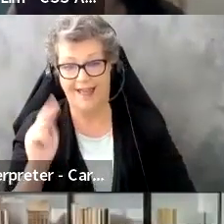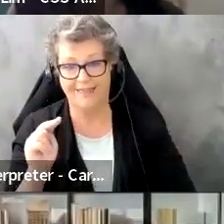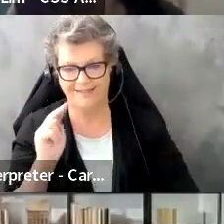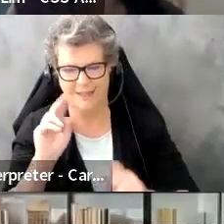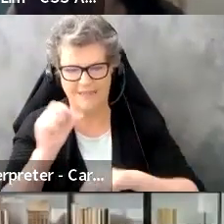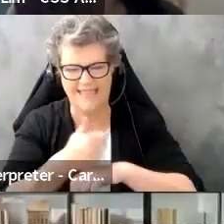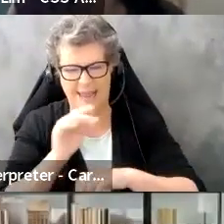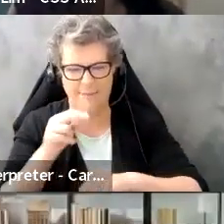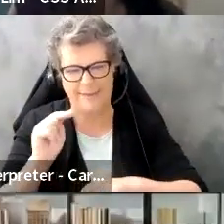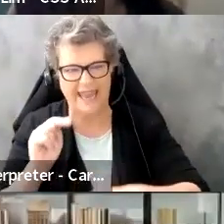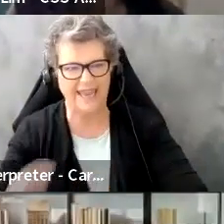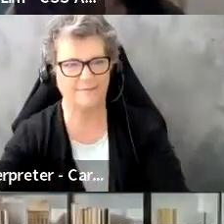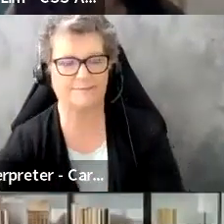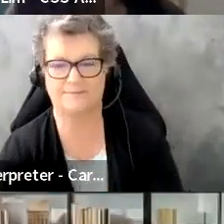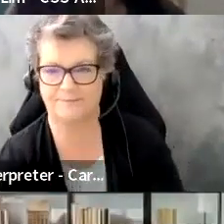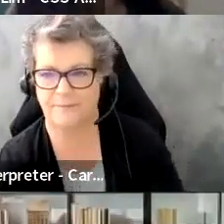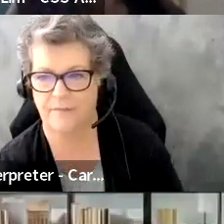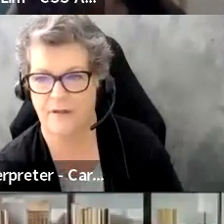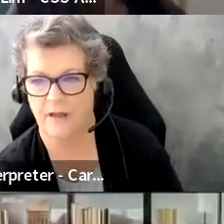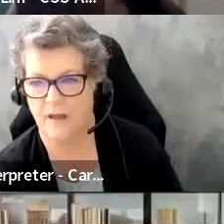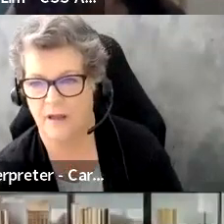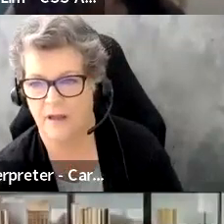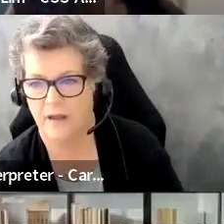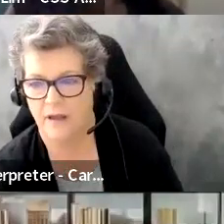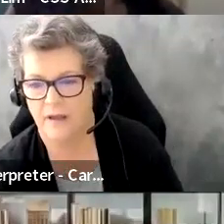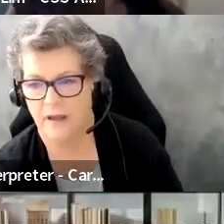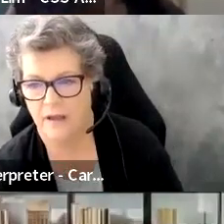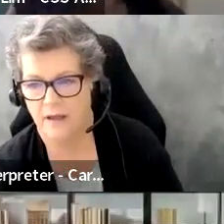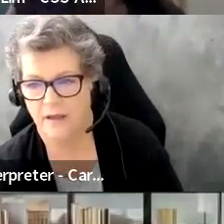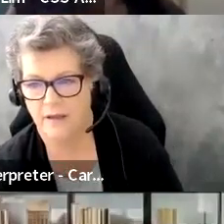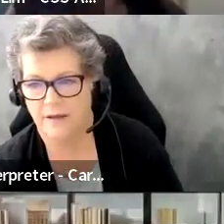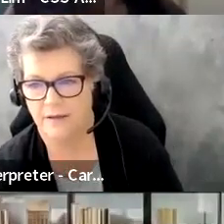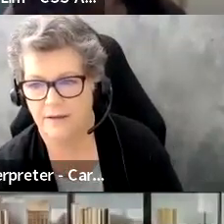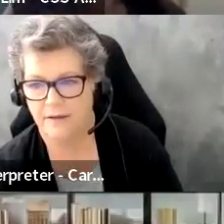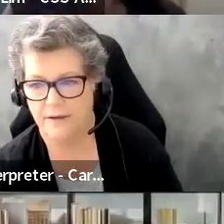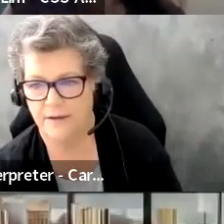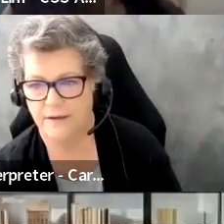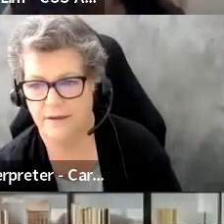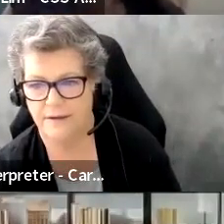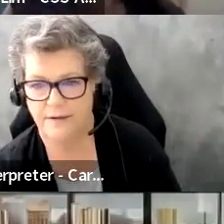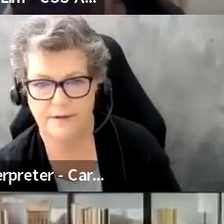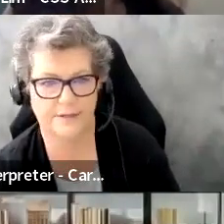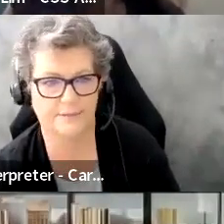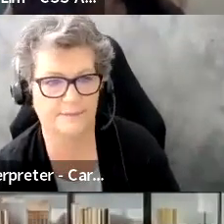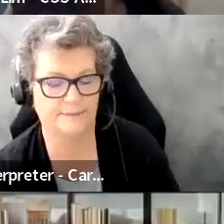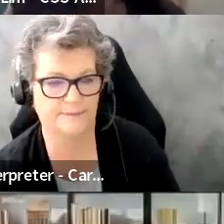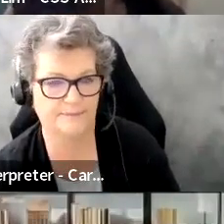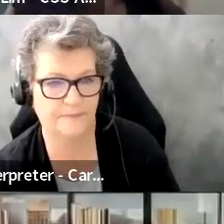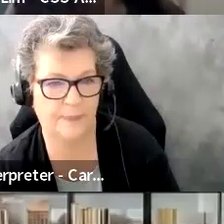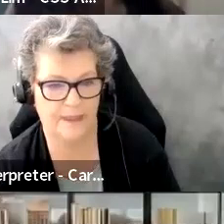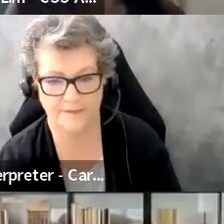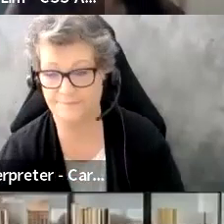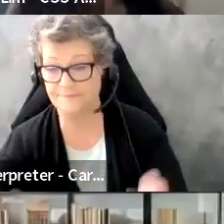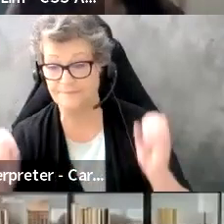up as usual here, folks. Just one moment. Make Marty, add a little pin for Marty. All